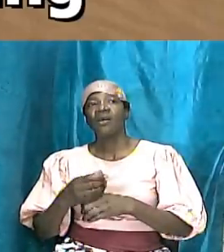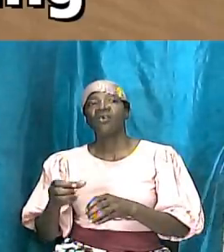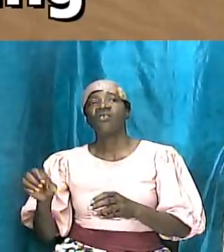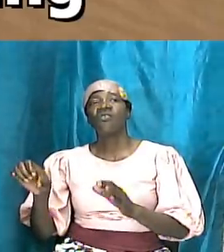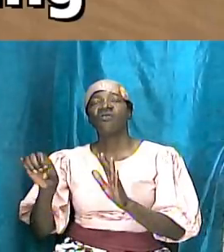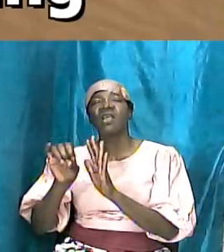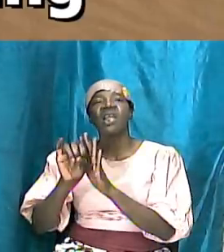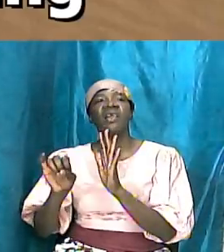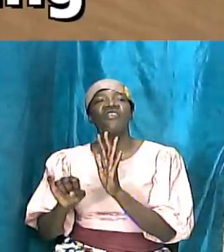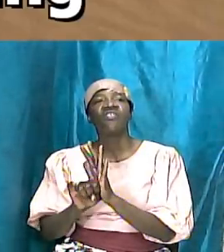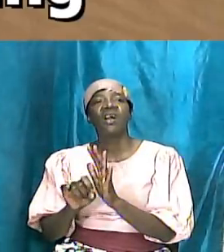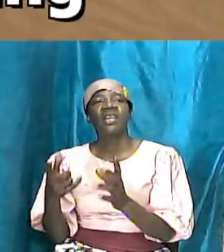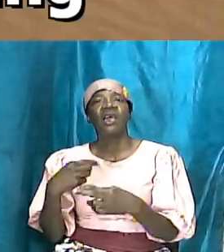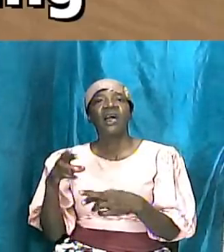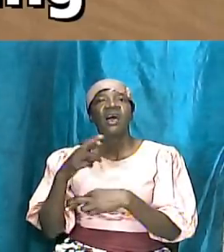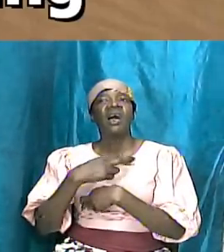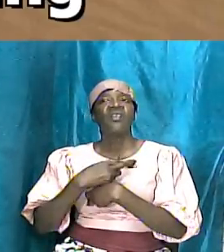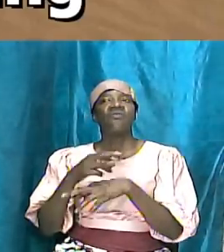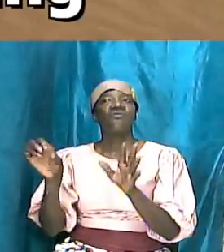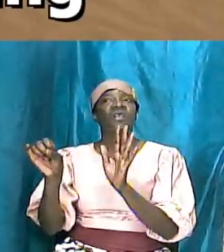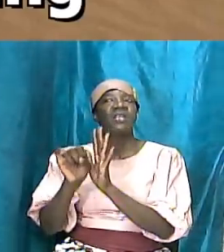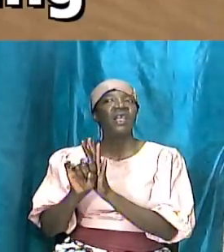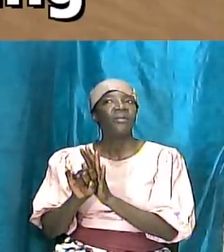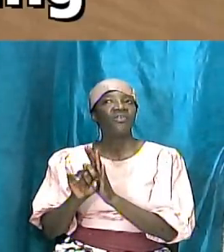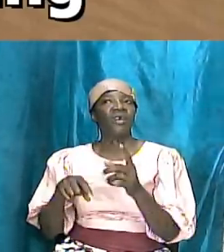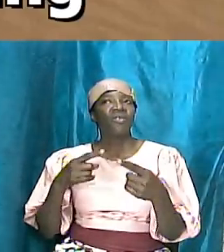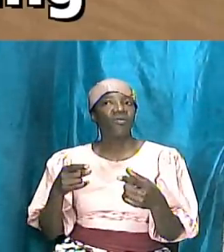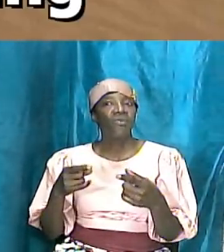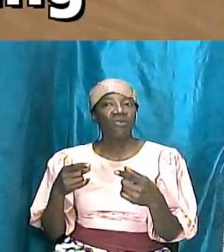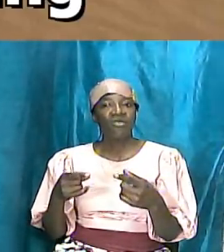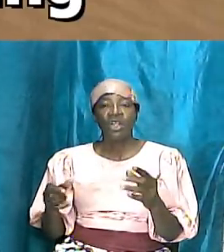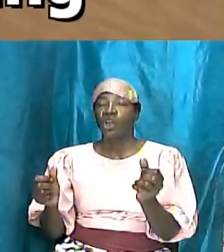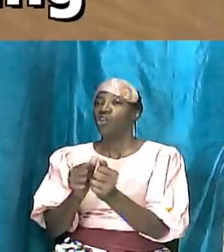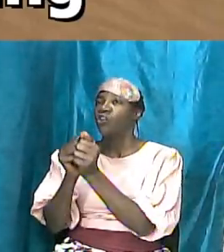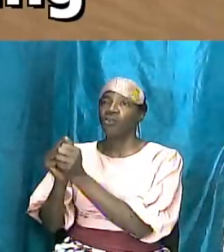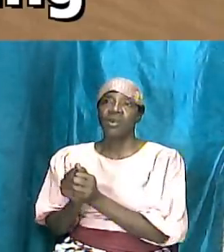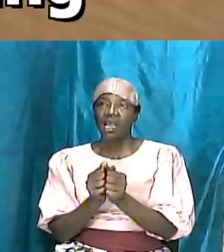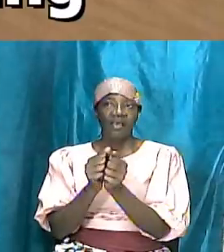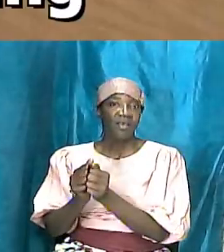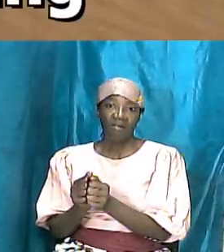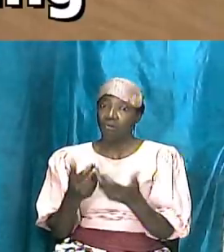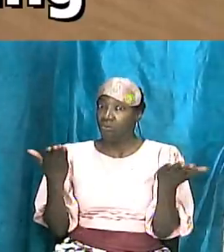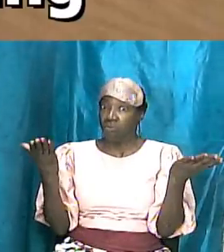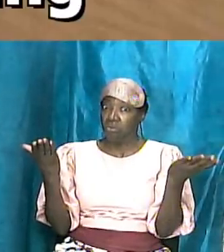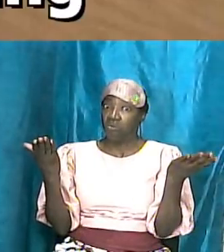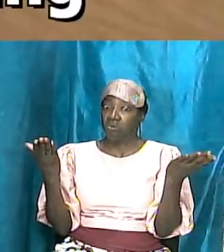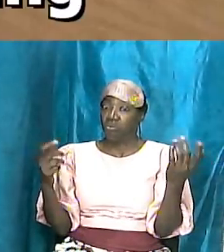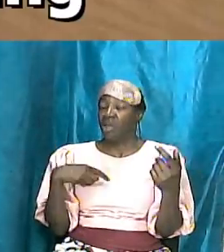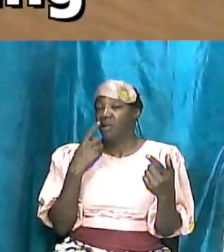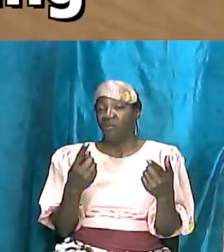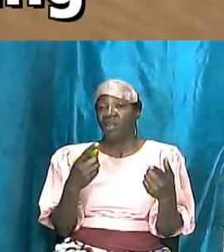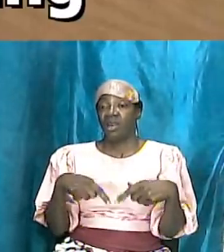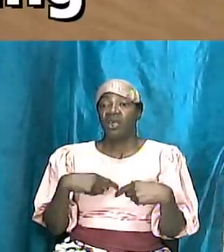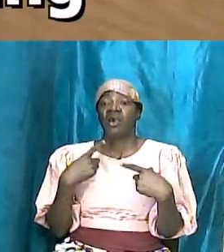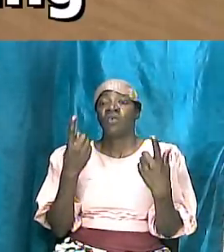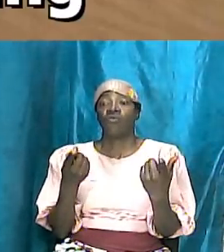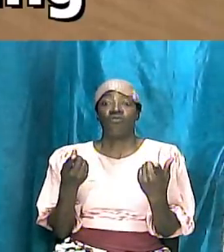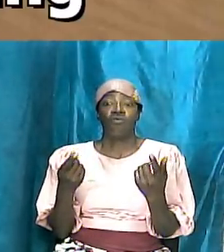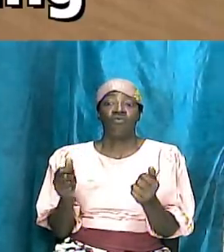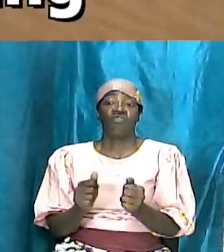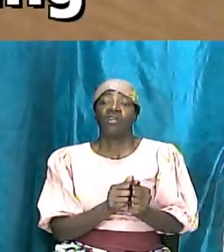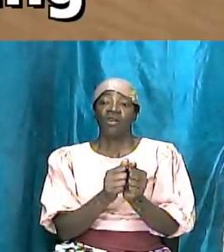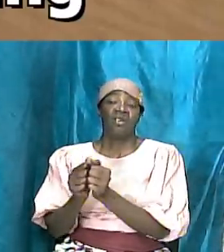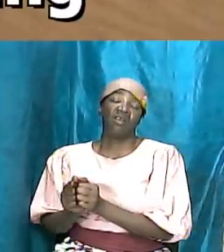and redemption goes hand in hand? I said it to us. It goes hand in hand. And